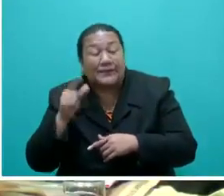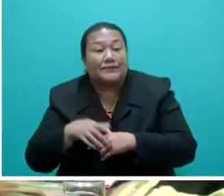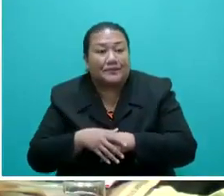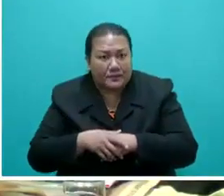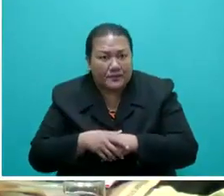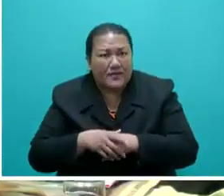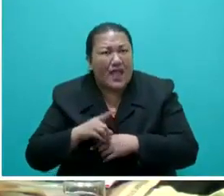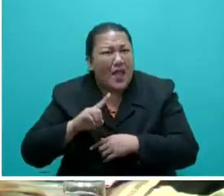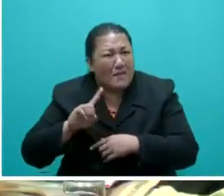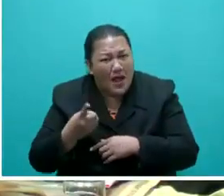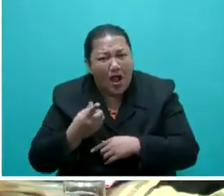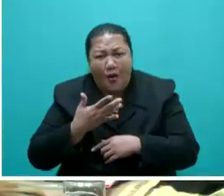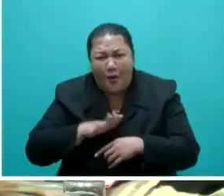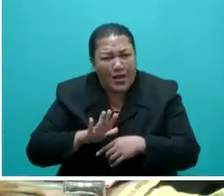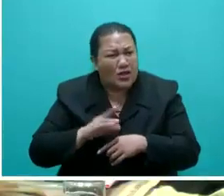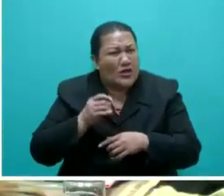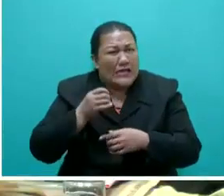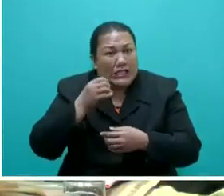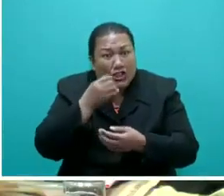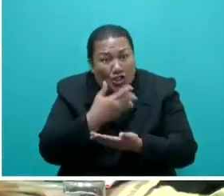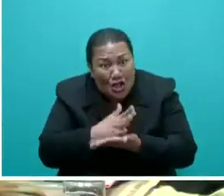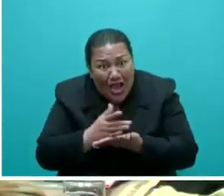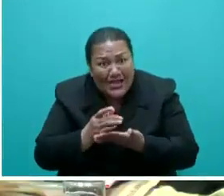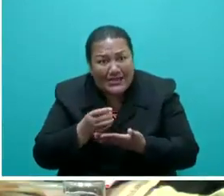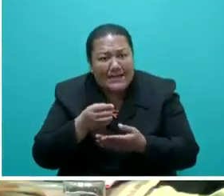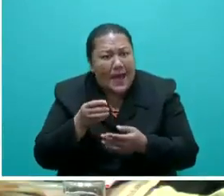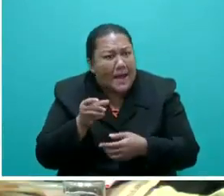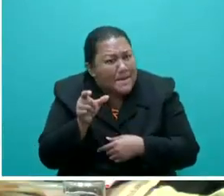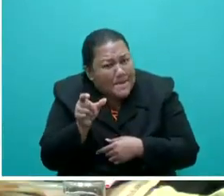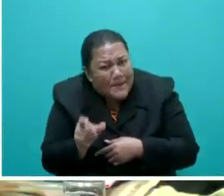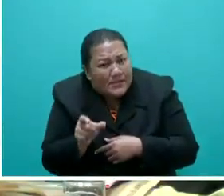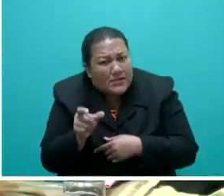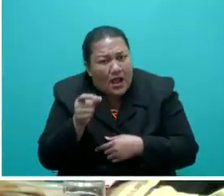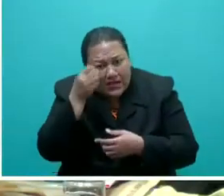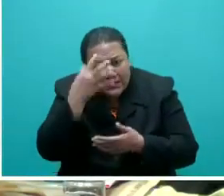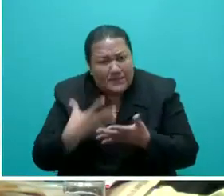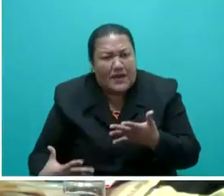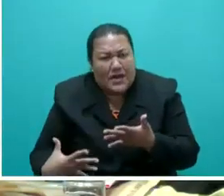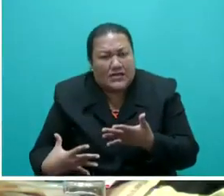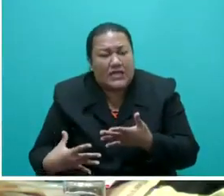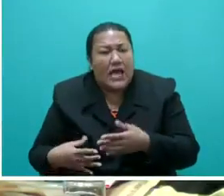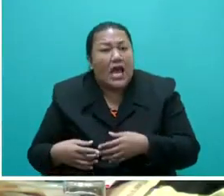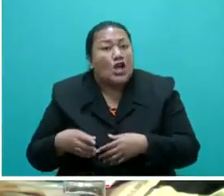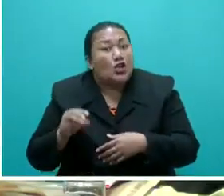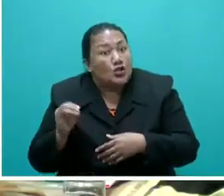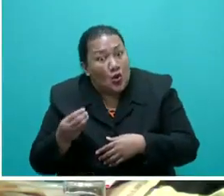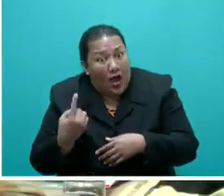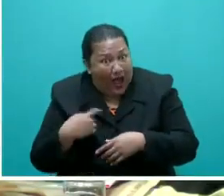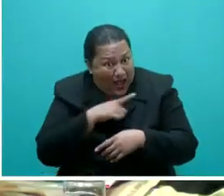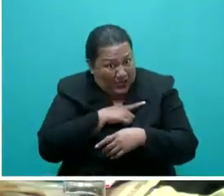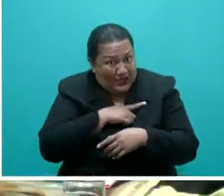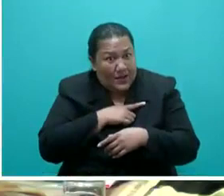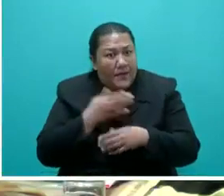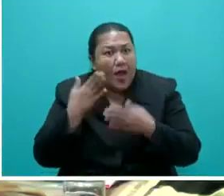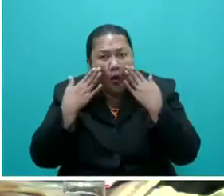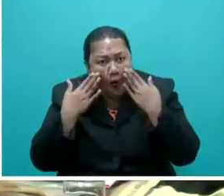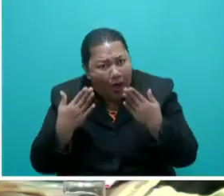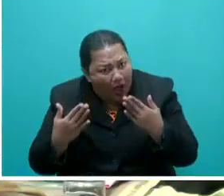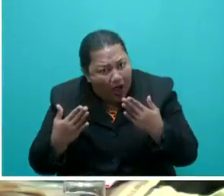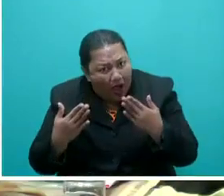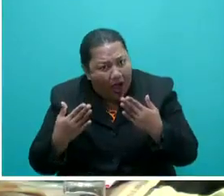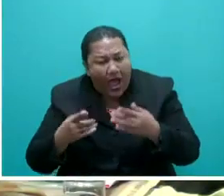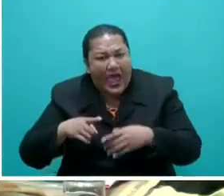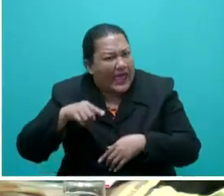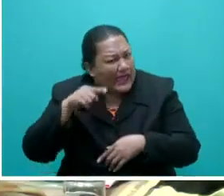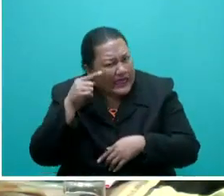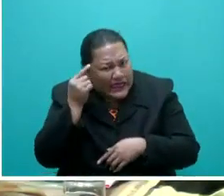personal experience with you so that maybe in one small way, we can, as members of this august House, think